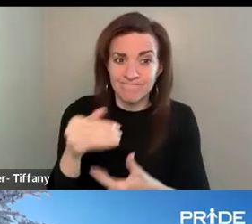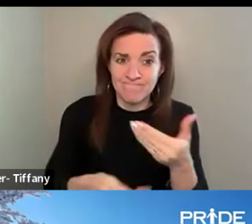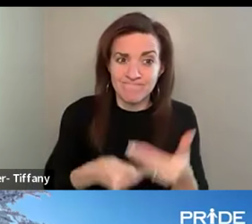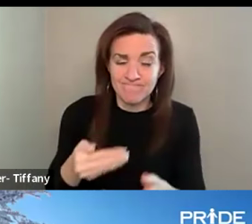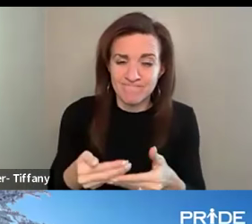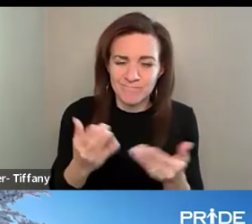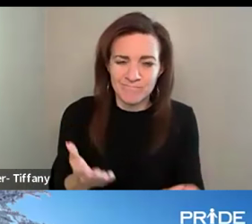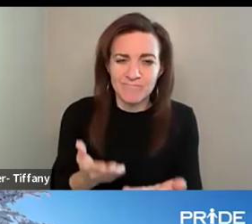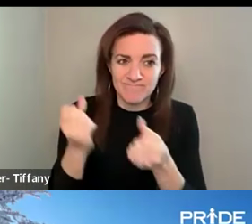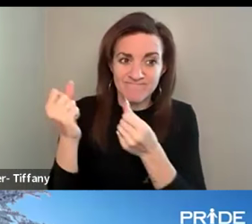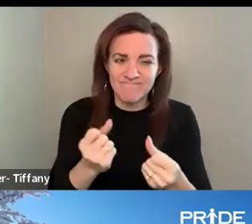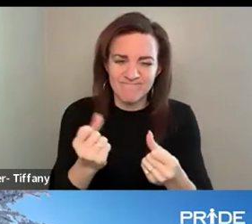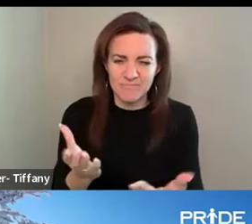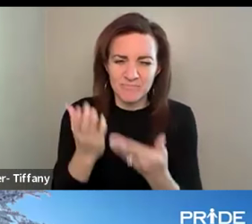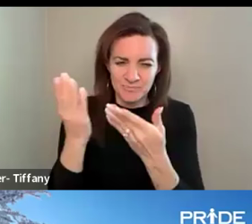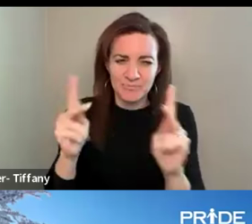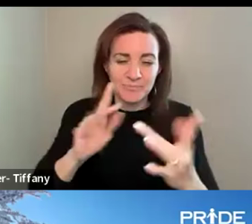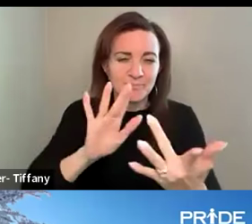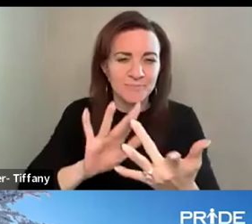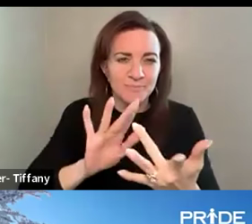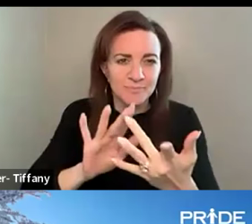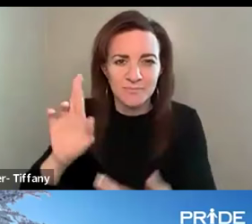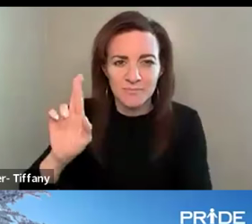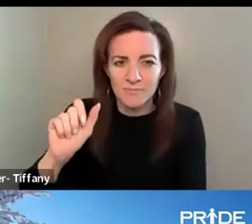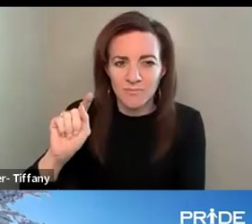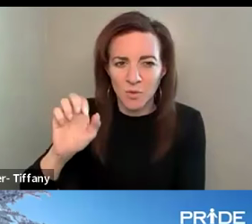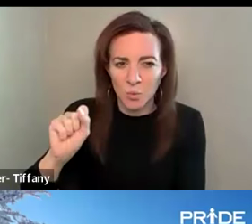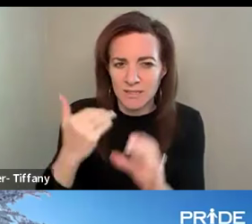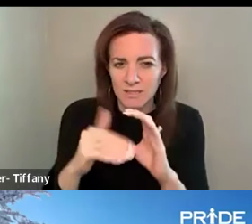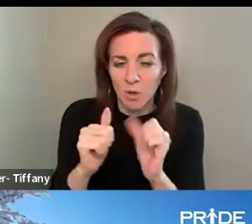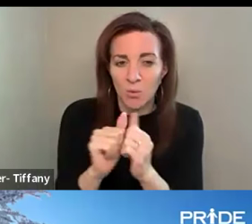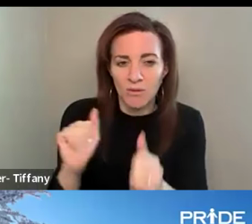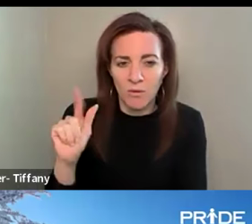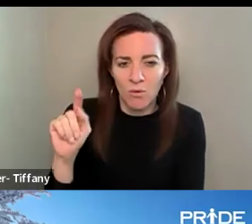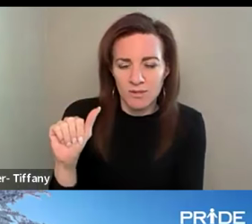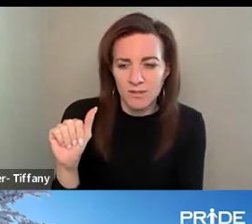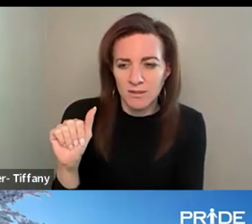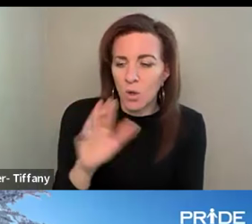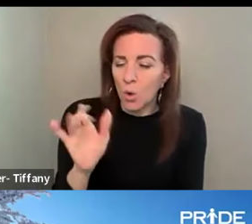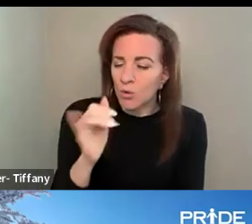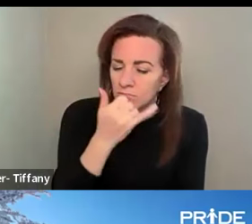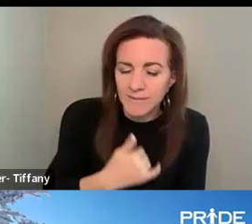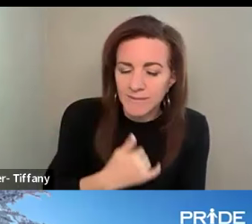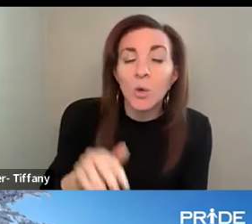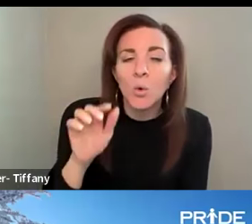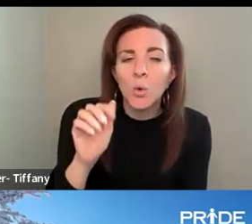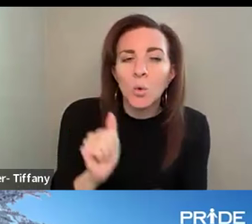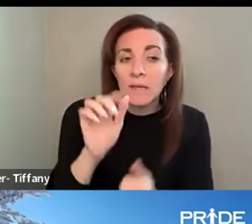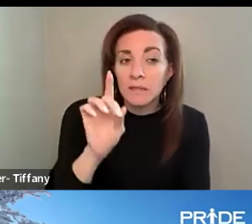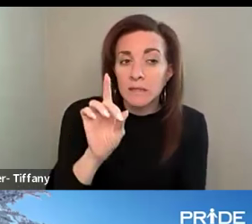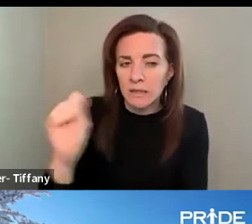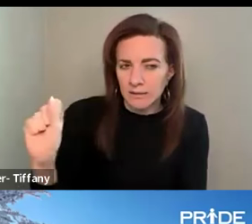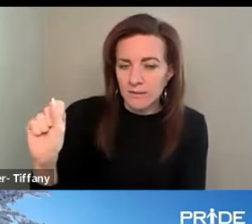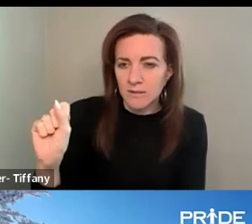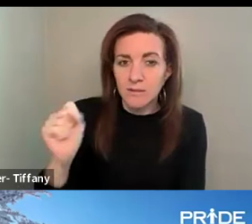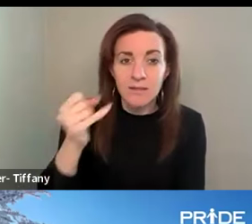I'm highly recommending folks contact that rates email with Alta, and I'm sorry, with DDS. And if you want more